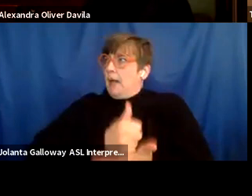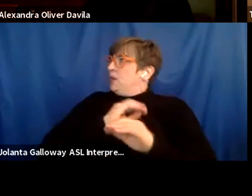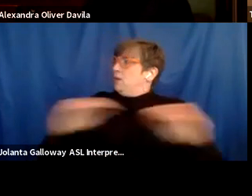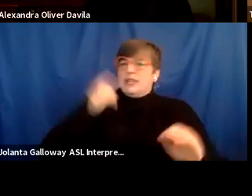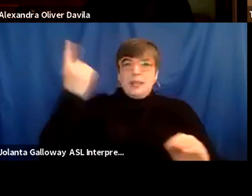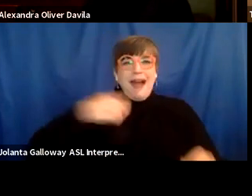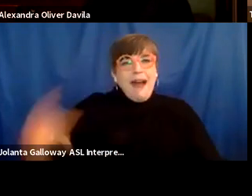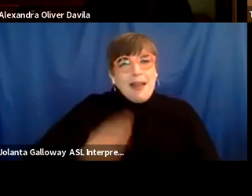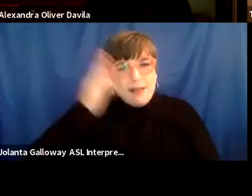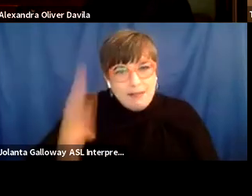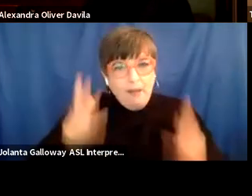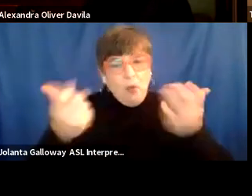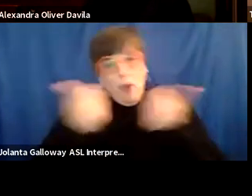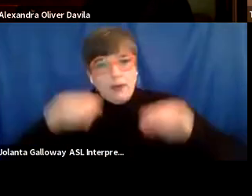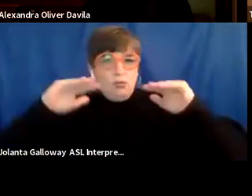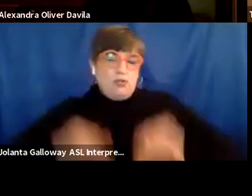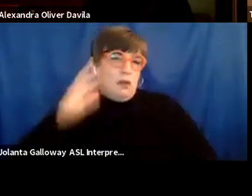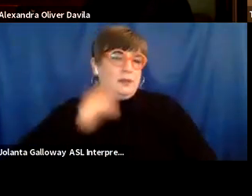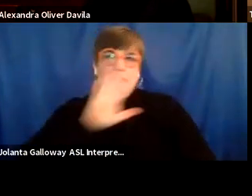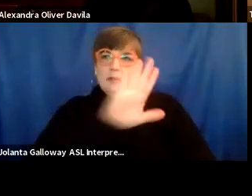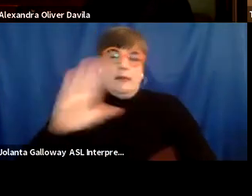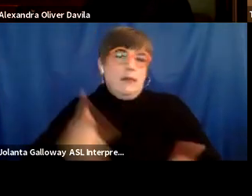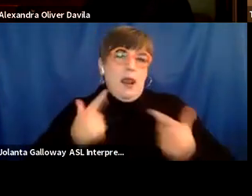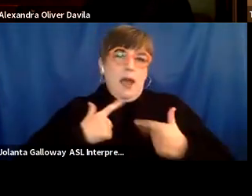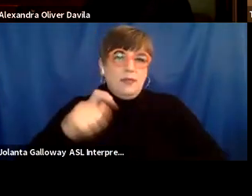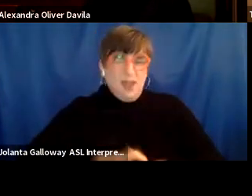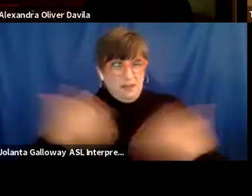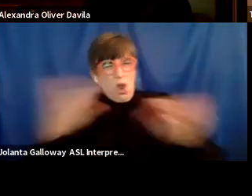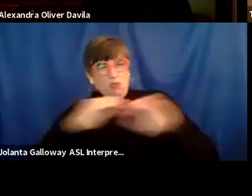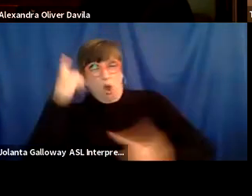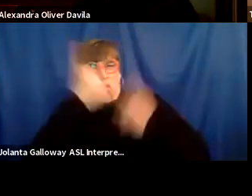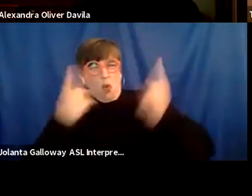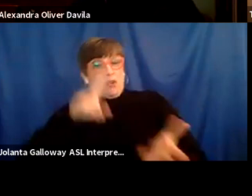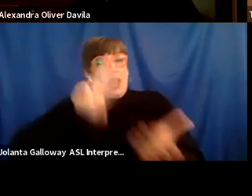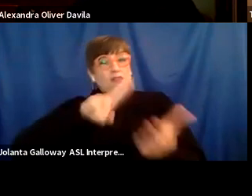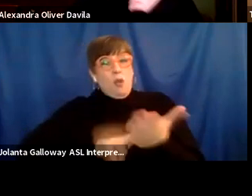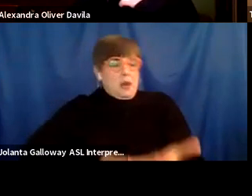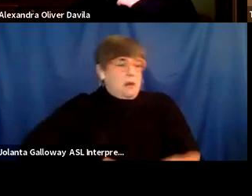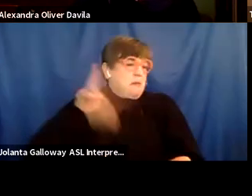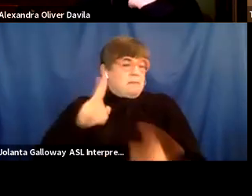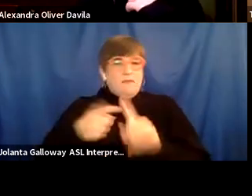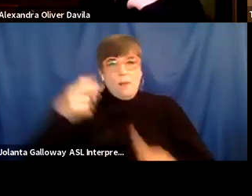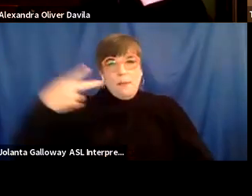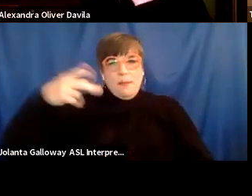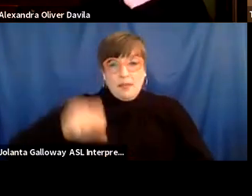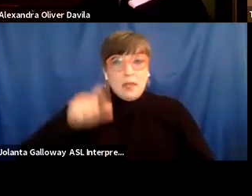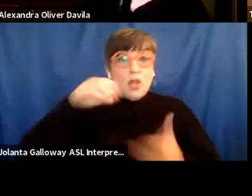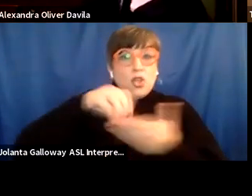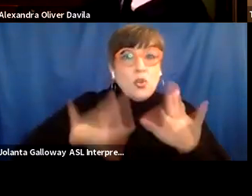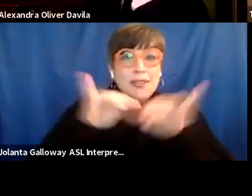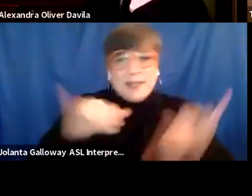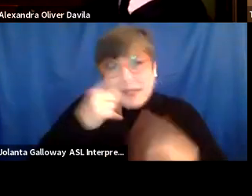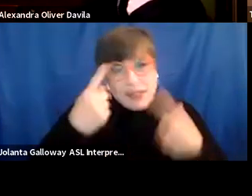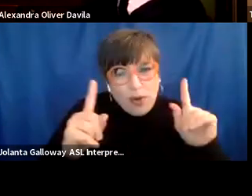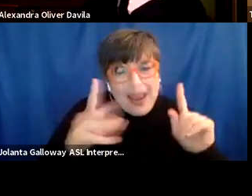want any child to ever experience in their lifetime. No wonder why enrollment is decreasing in BPS. The system for students isn't even working. In fact, it's